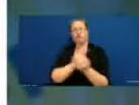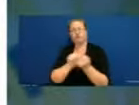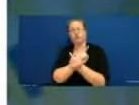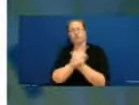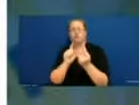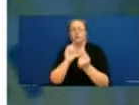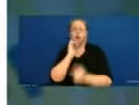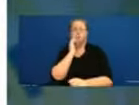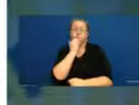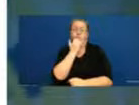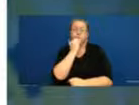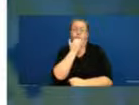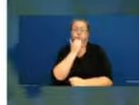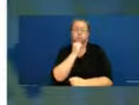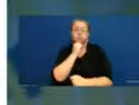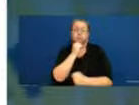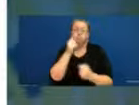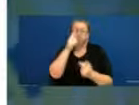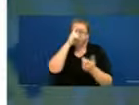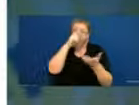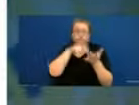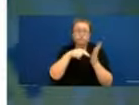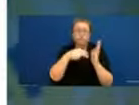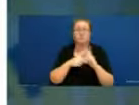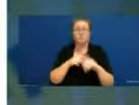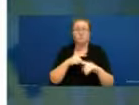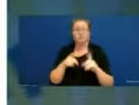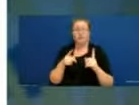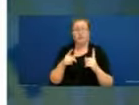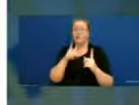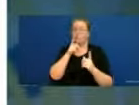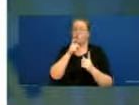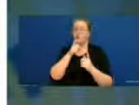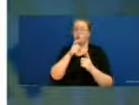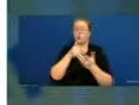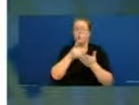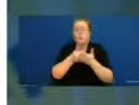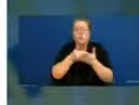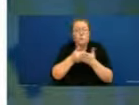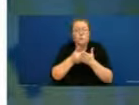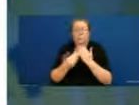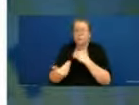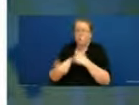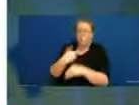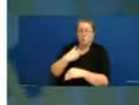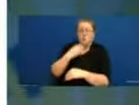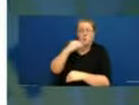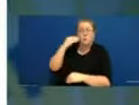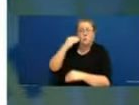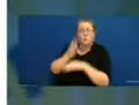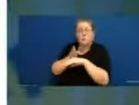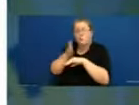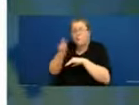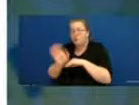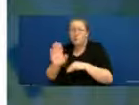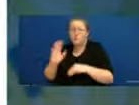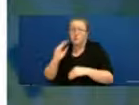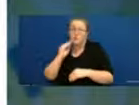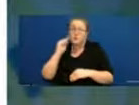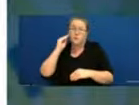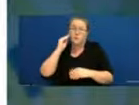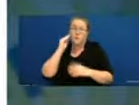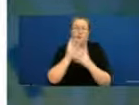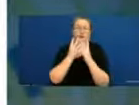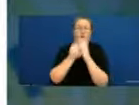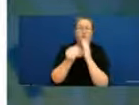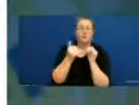this virus inadvertently to those people we are closest to those people we socialize with, those people we have in our home, or that